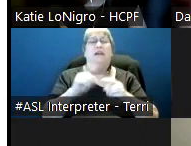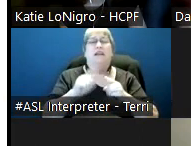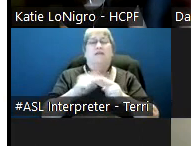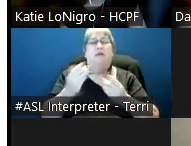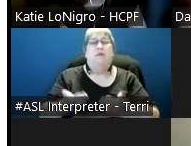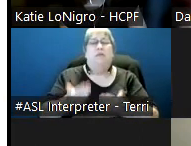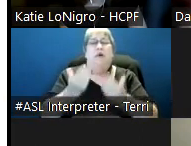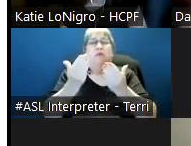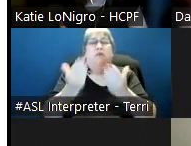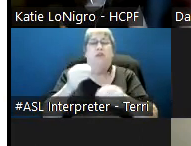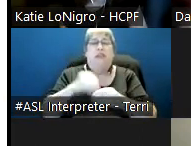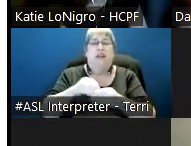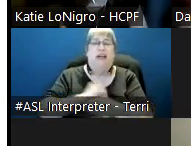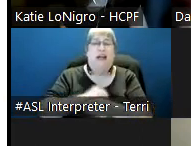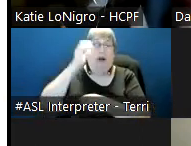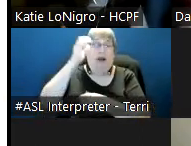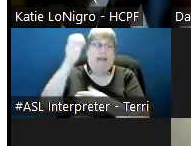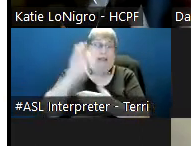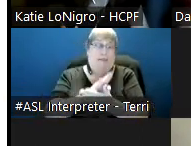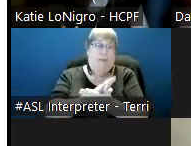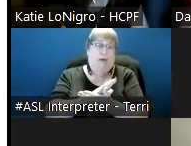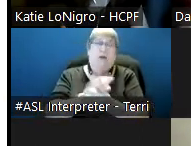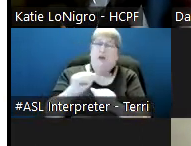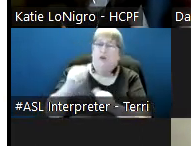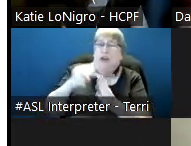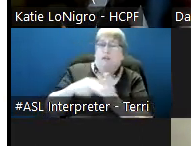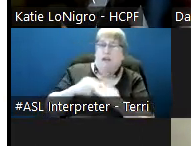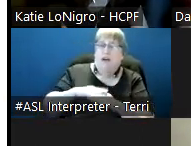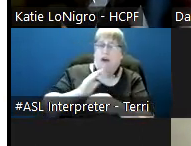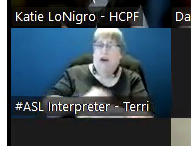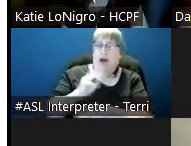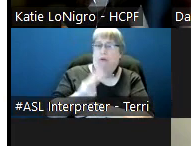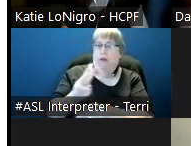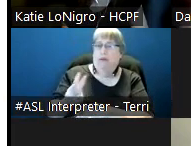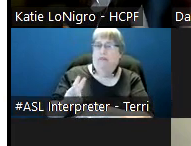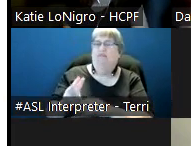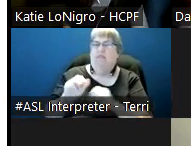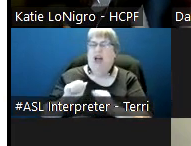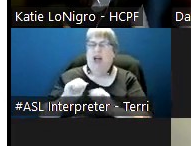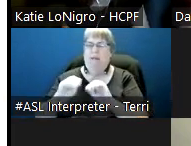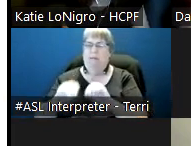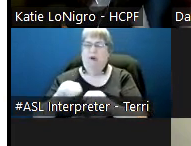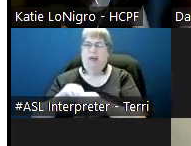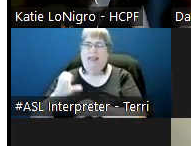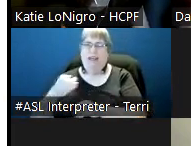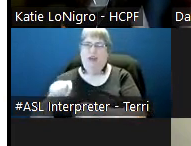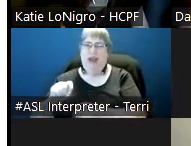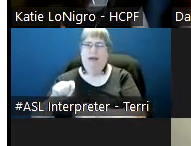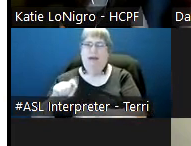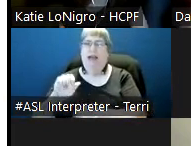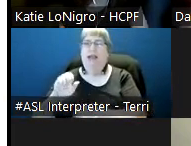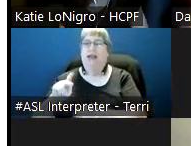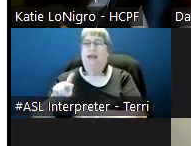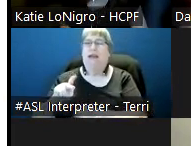3 concept paper, which is available on our website, and I can share some of those links in the chat for everybody after this. Most